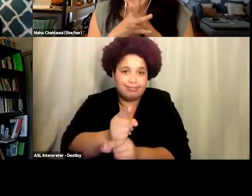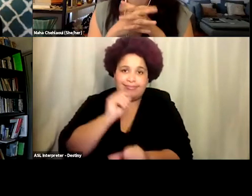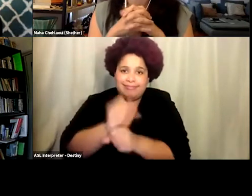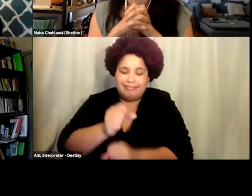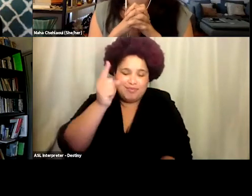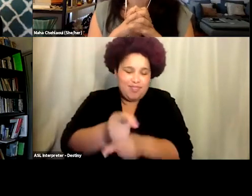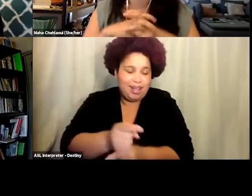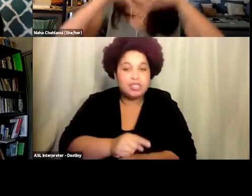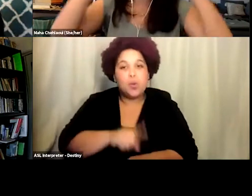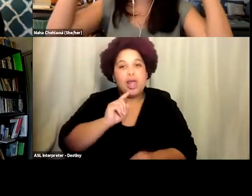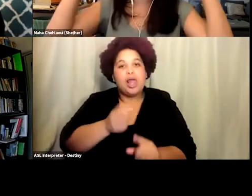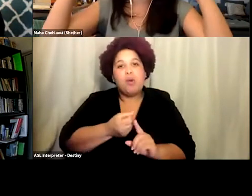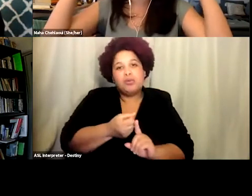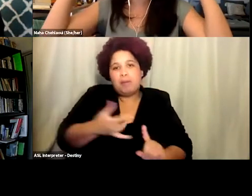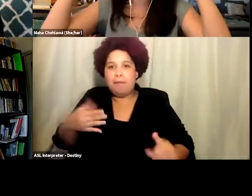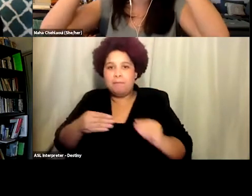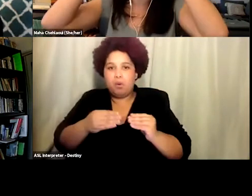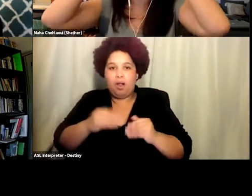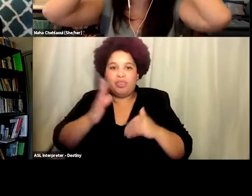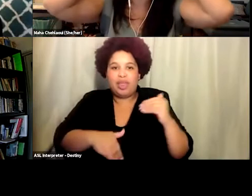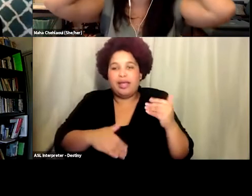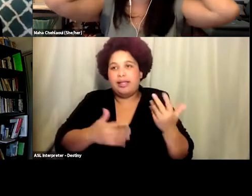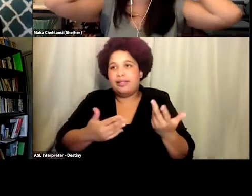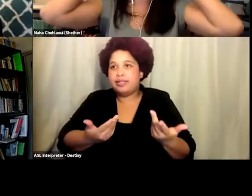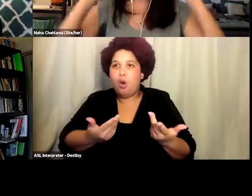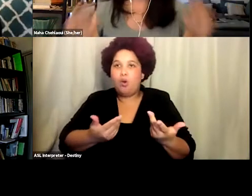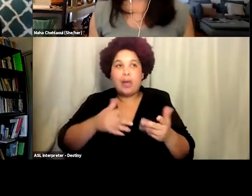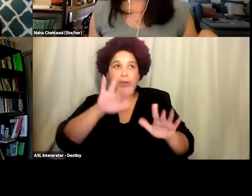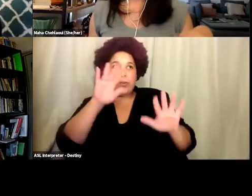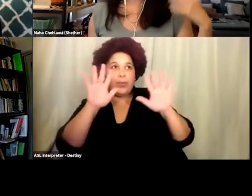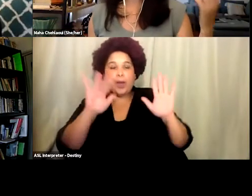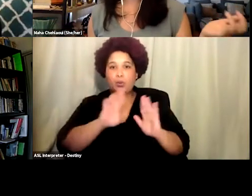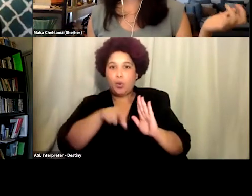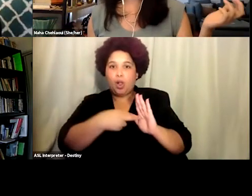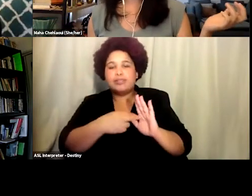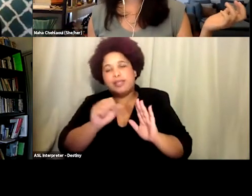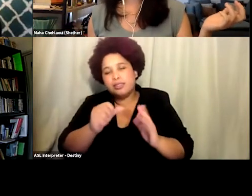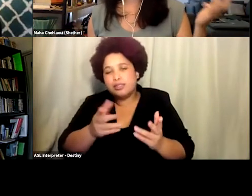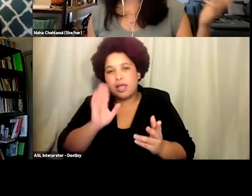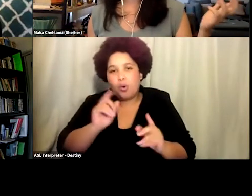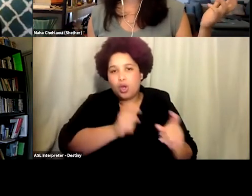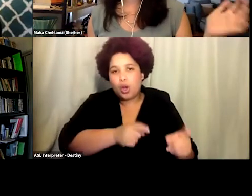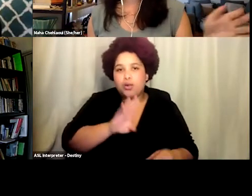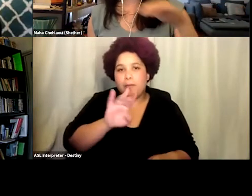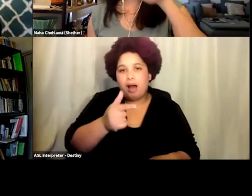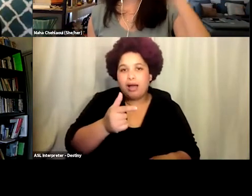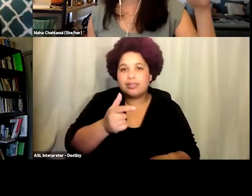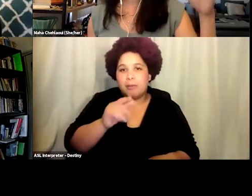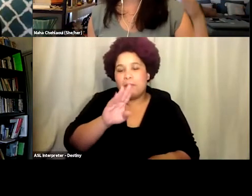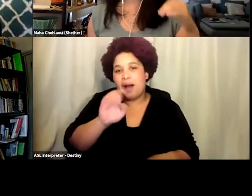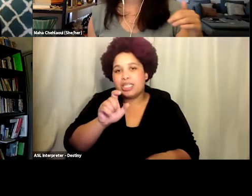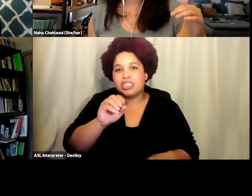guess I want to widen the conversation beyond those glossy, shiny roles, which, yes, they will go to box office draws. It's also